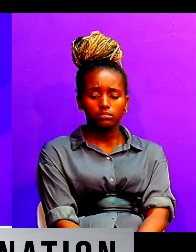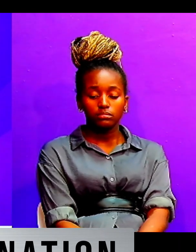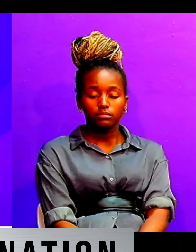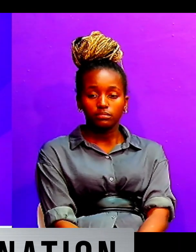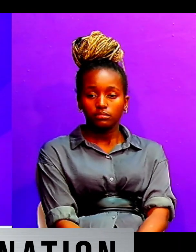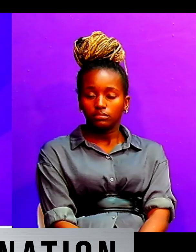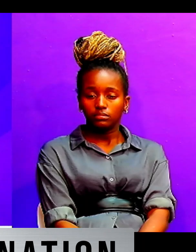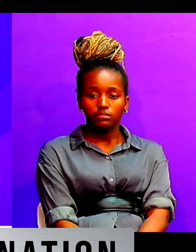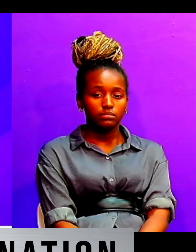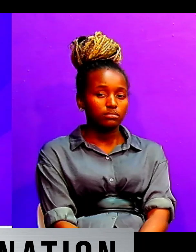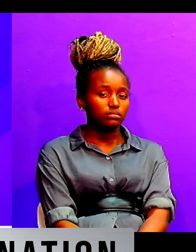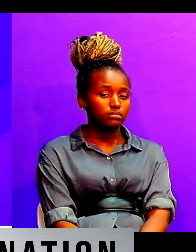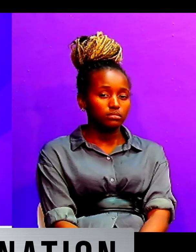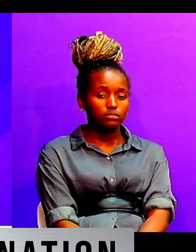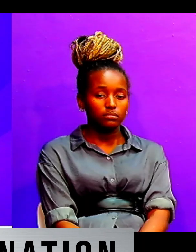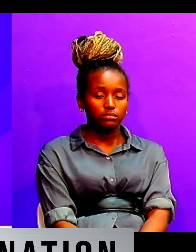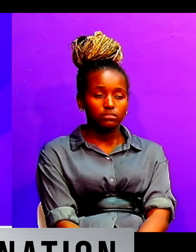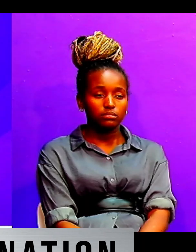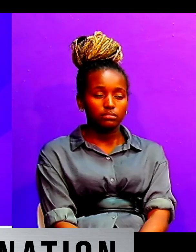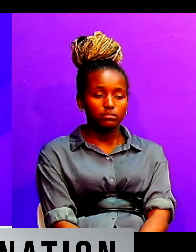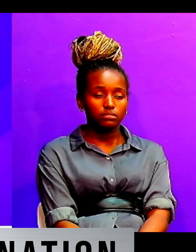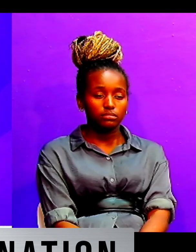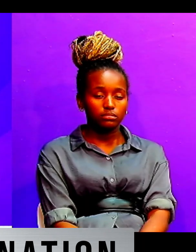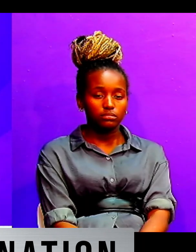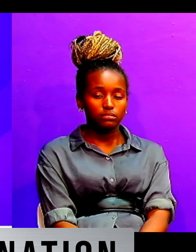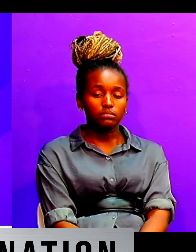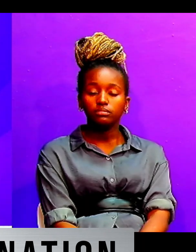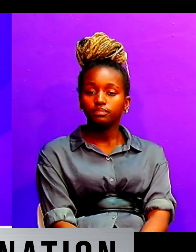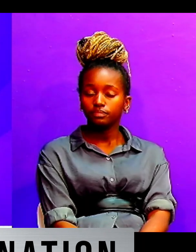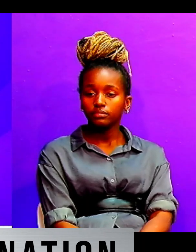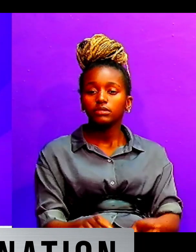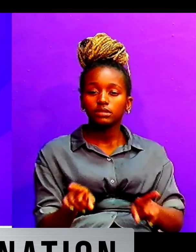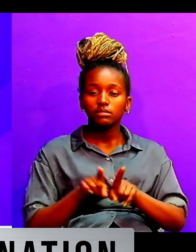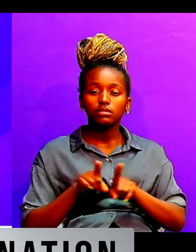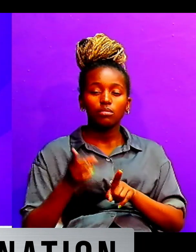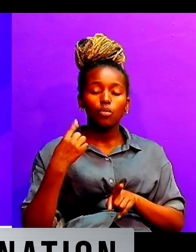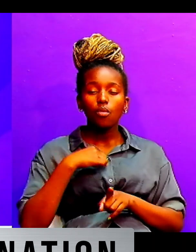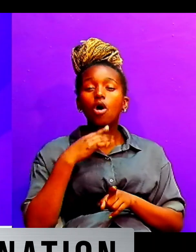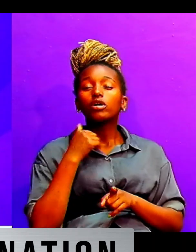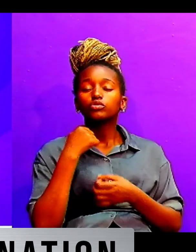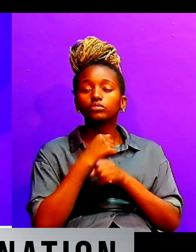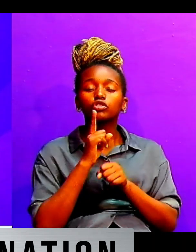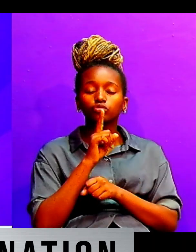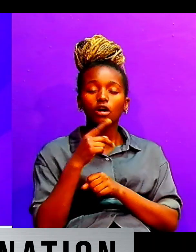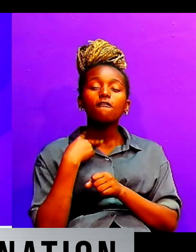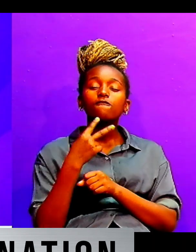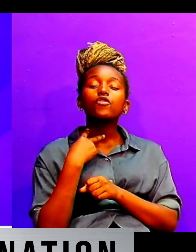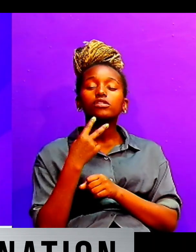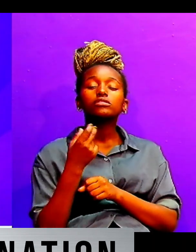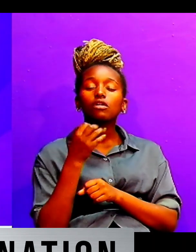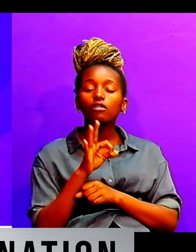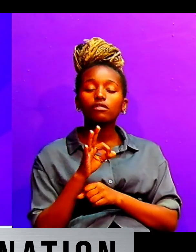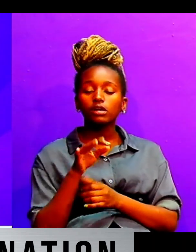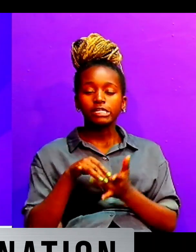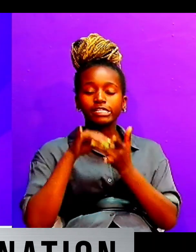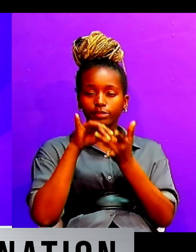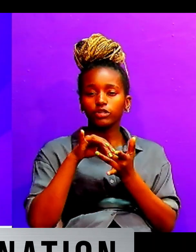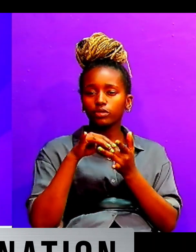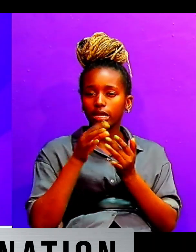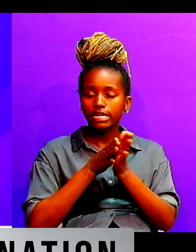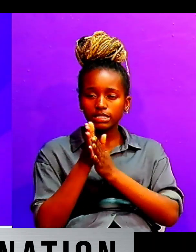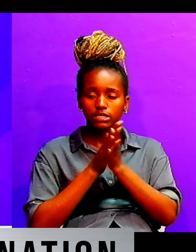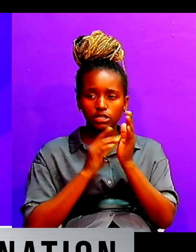no. Just strengthening the activities of the special interest group How is category. it then that some people, some